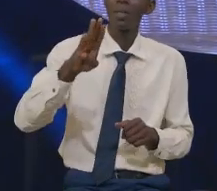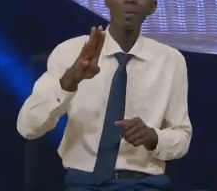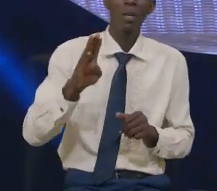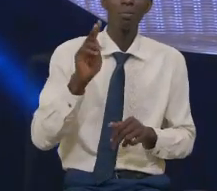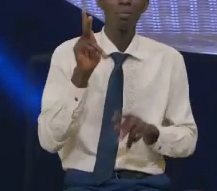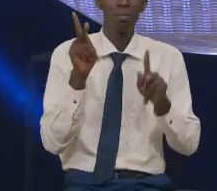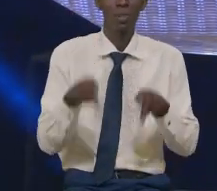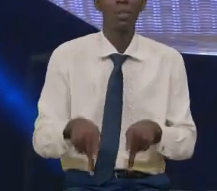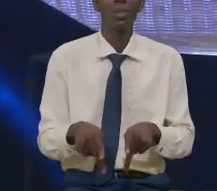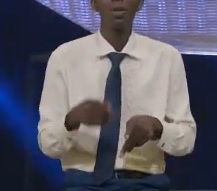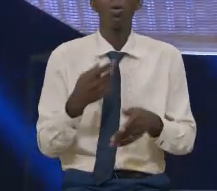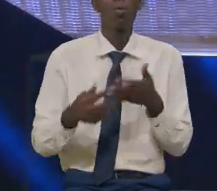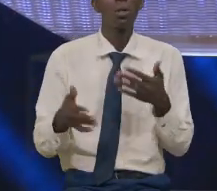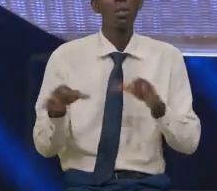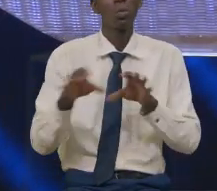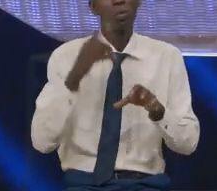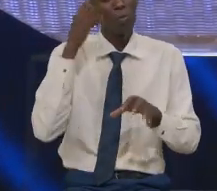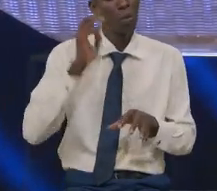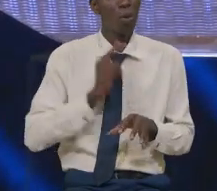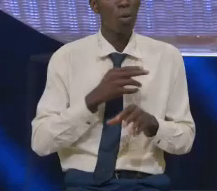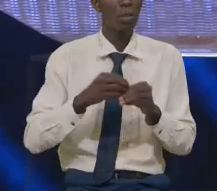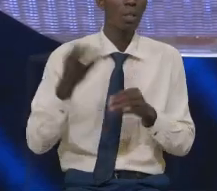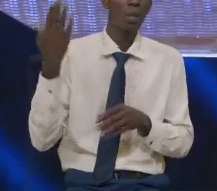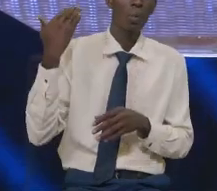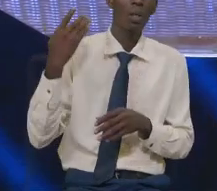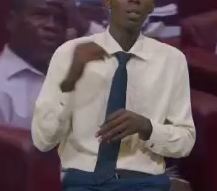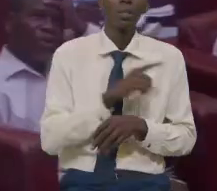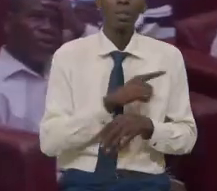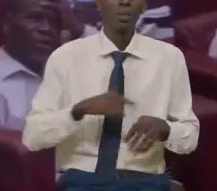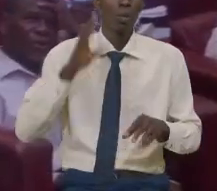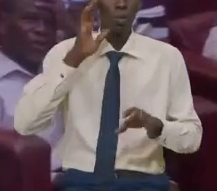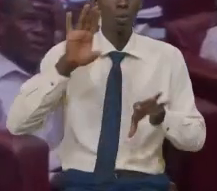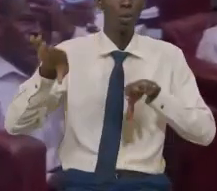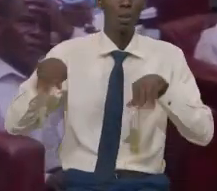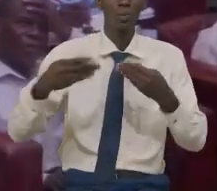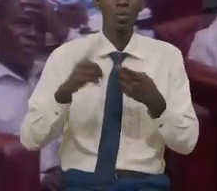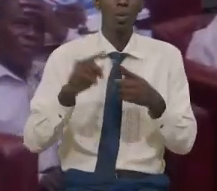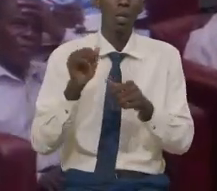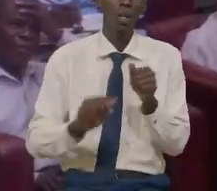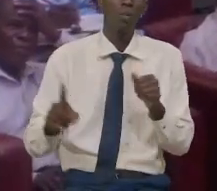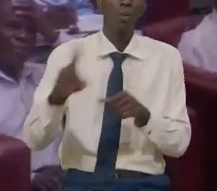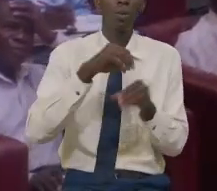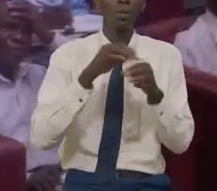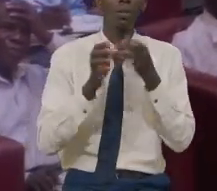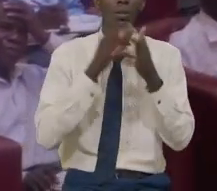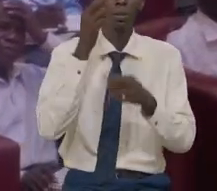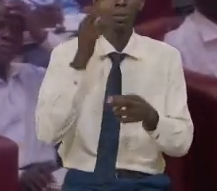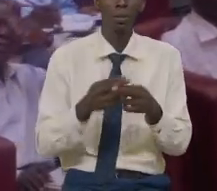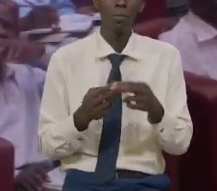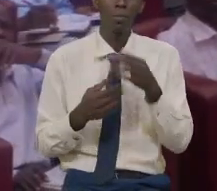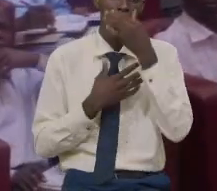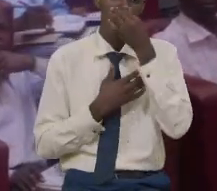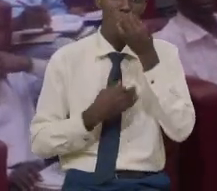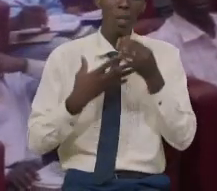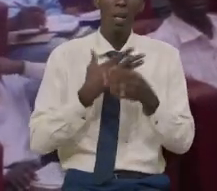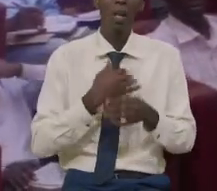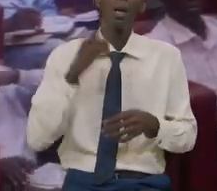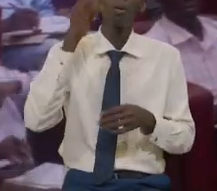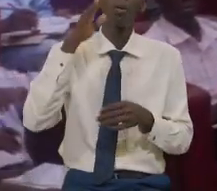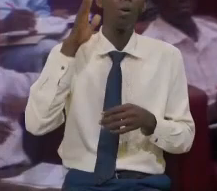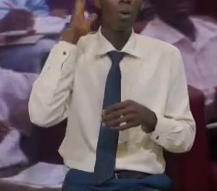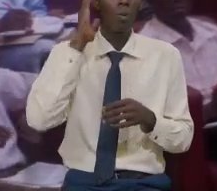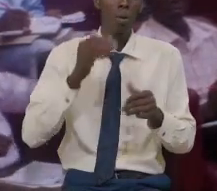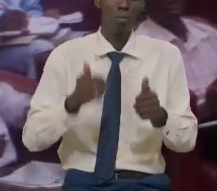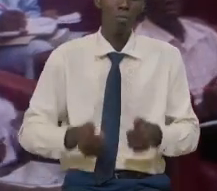they have done for us in the past, the Lord will give to everyone. And God will promote you to